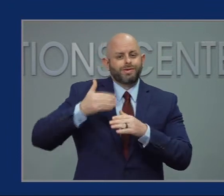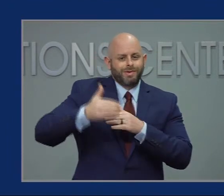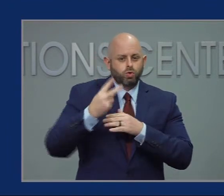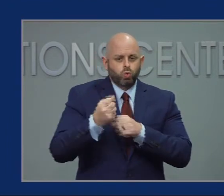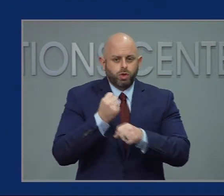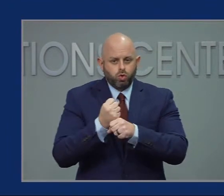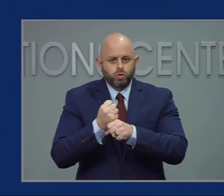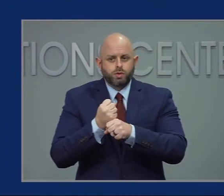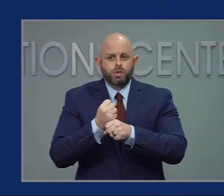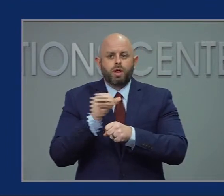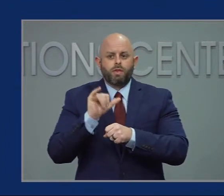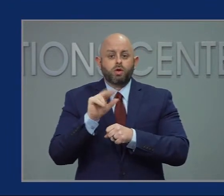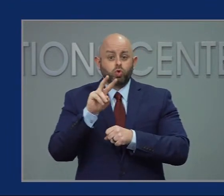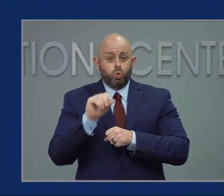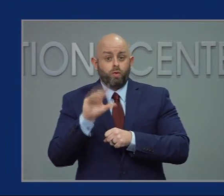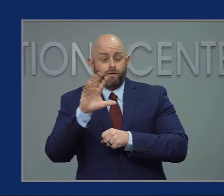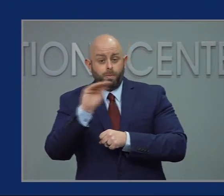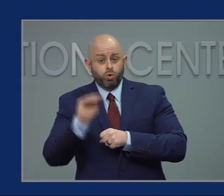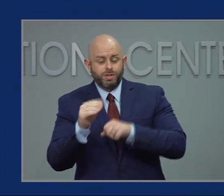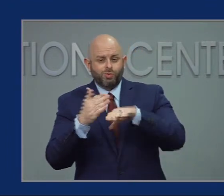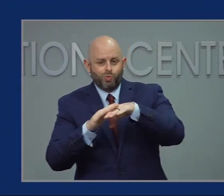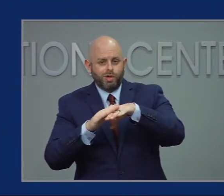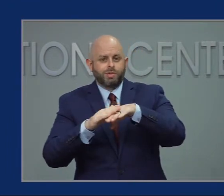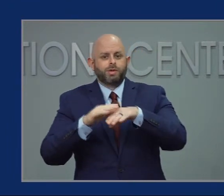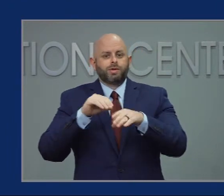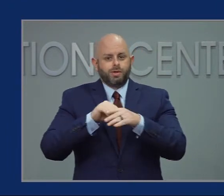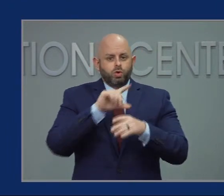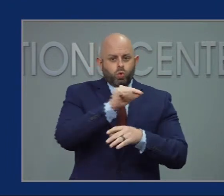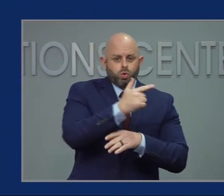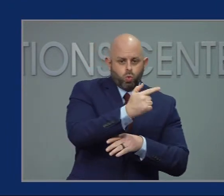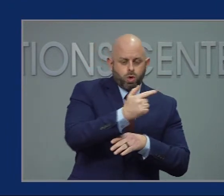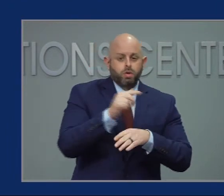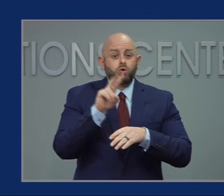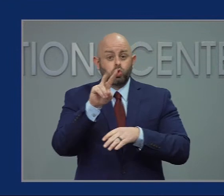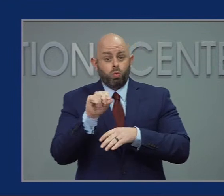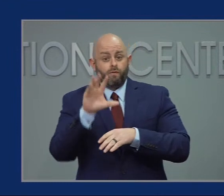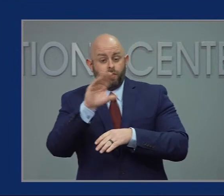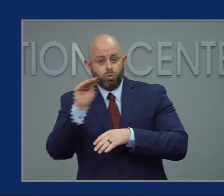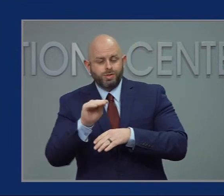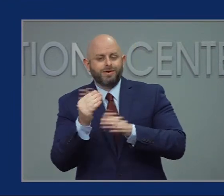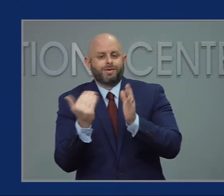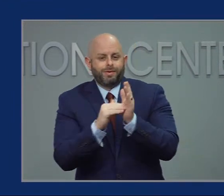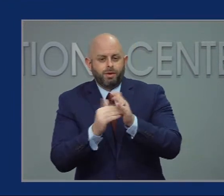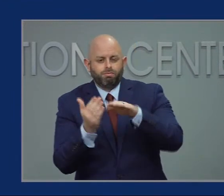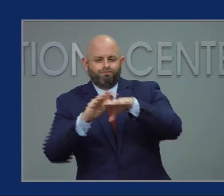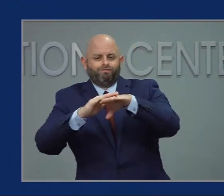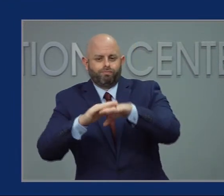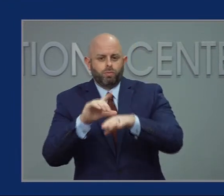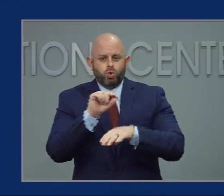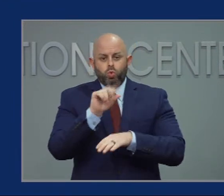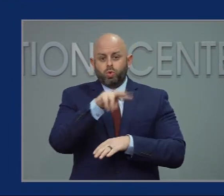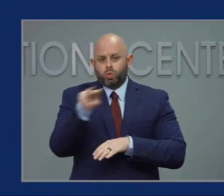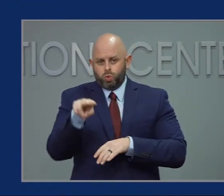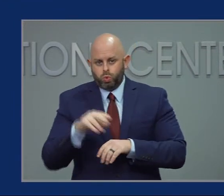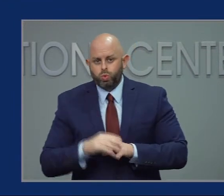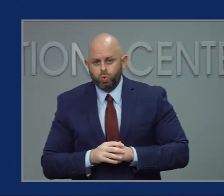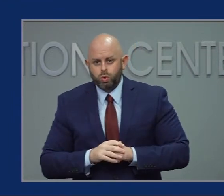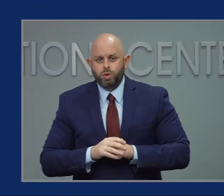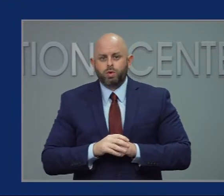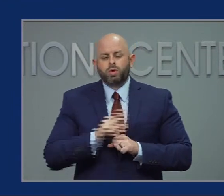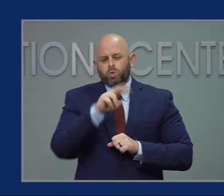years. That's 2.5% in fiscal year 2021 and another 2.5% in fiscal year